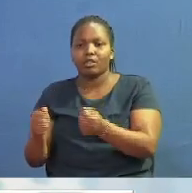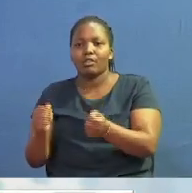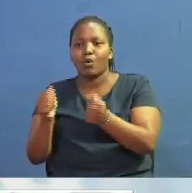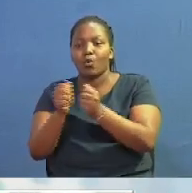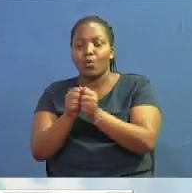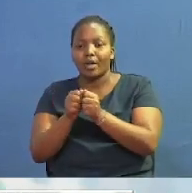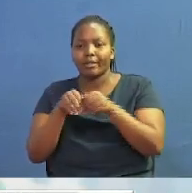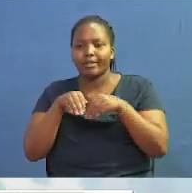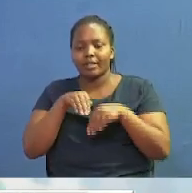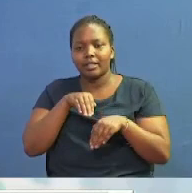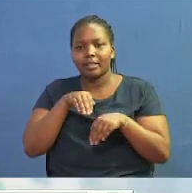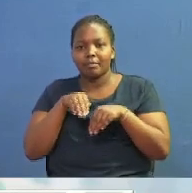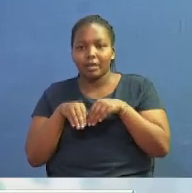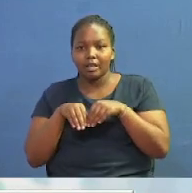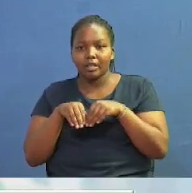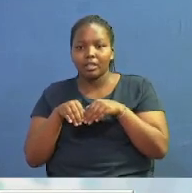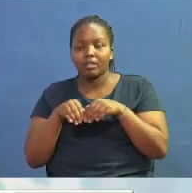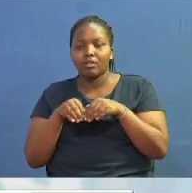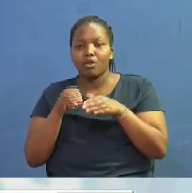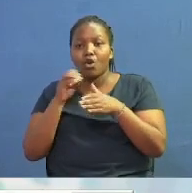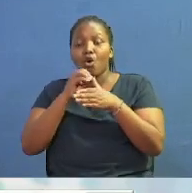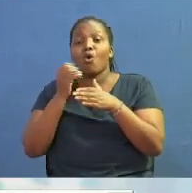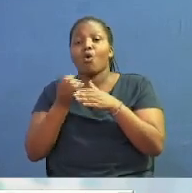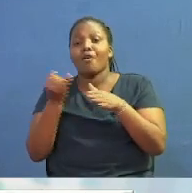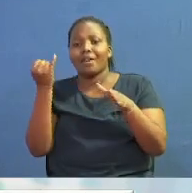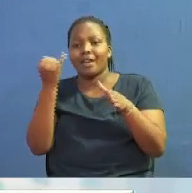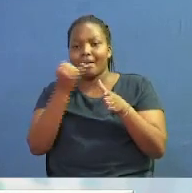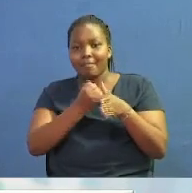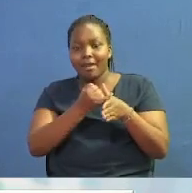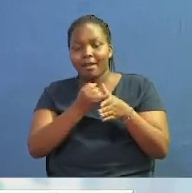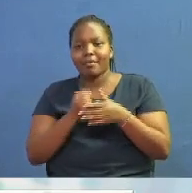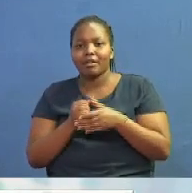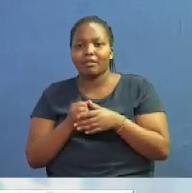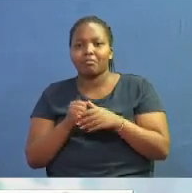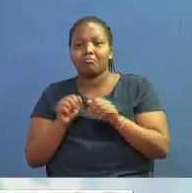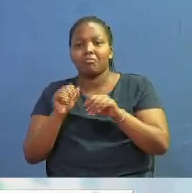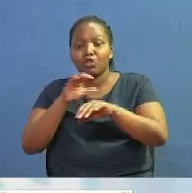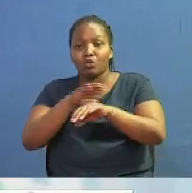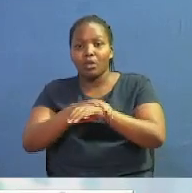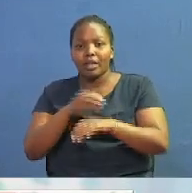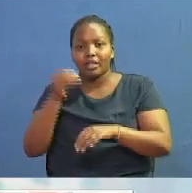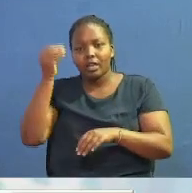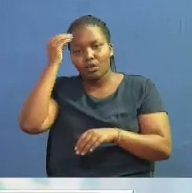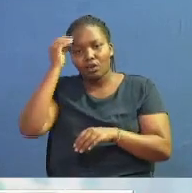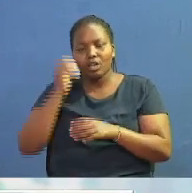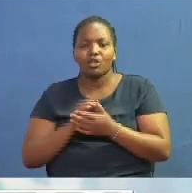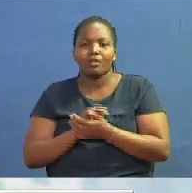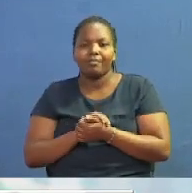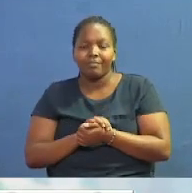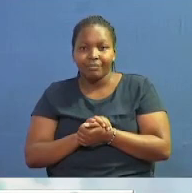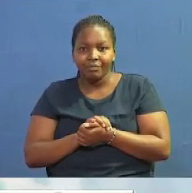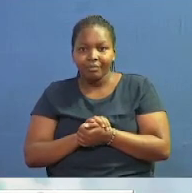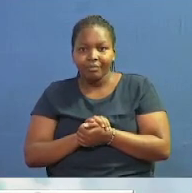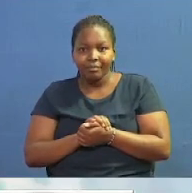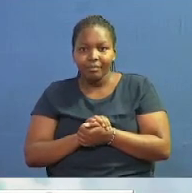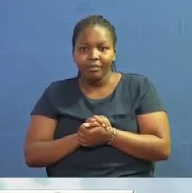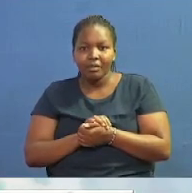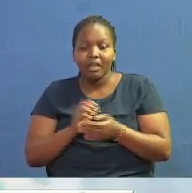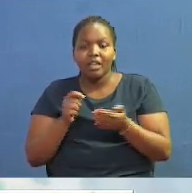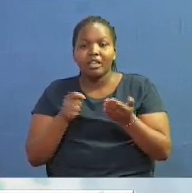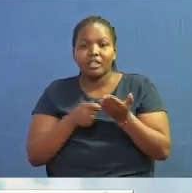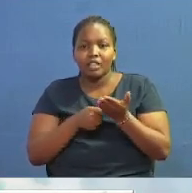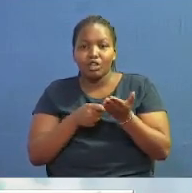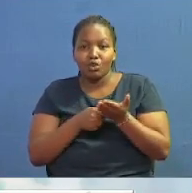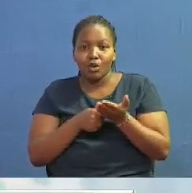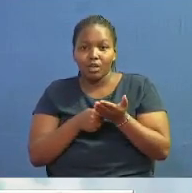disabilities or any form of impairment to access education. Therefore, technology, when used to further